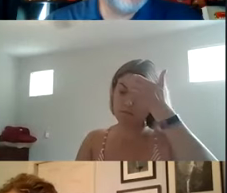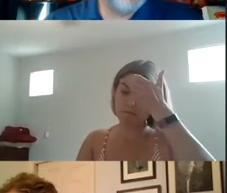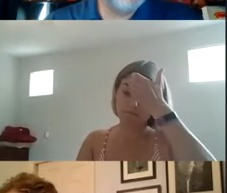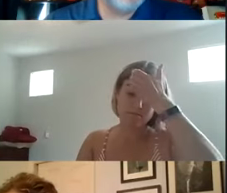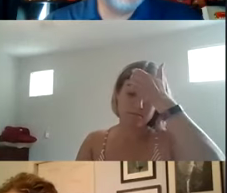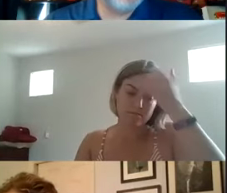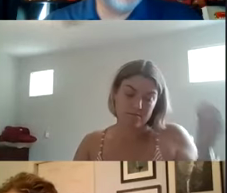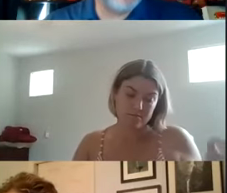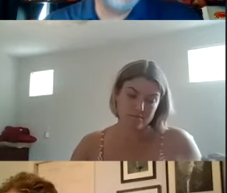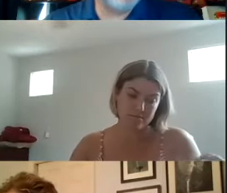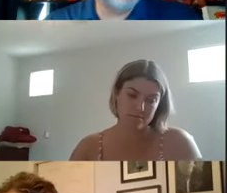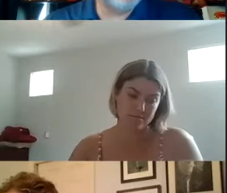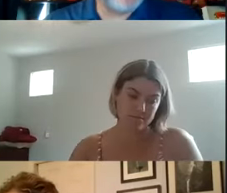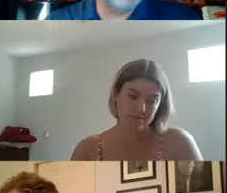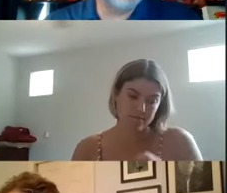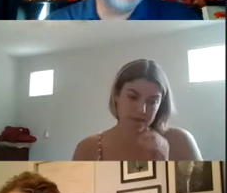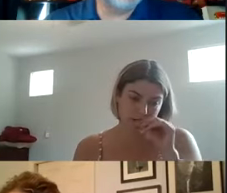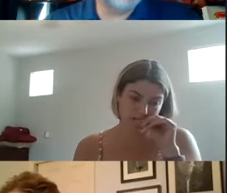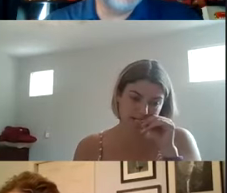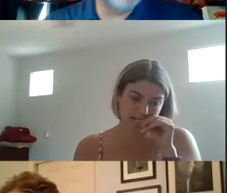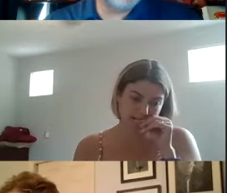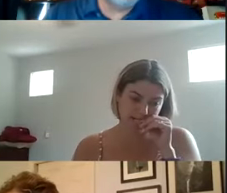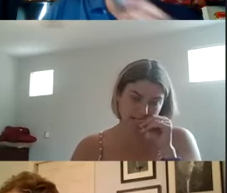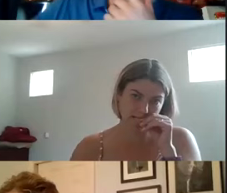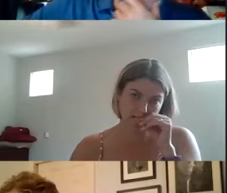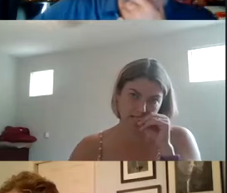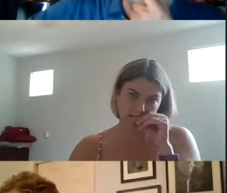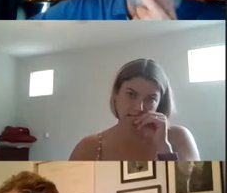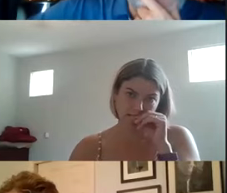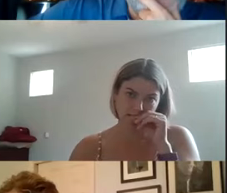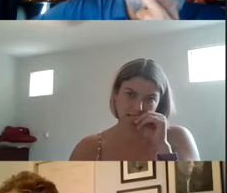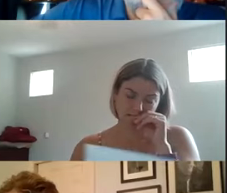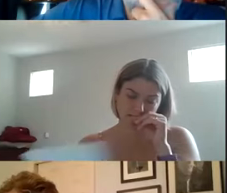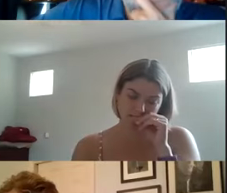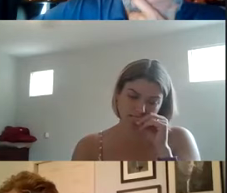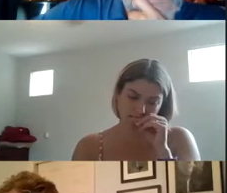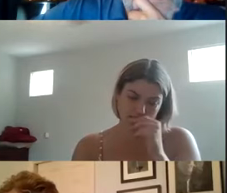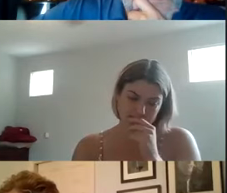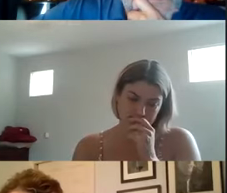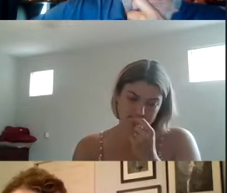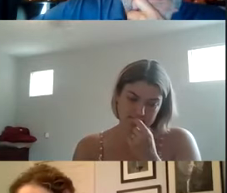Placement. What do you mean by meaning what happens first? Adina, can you give me an example of what you mean by that?